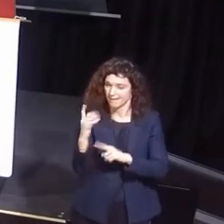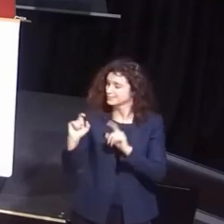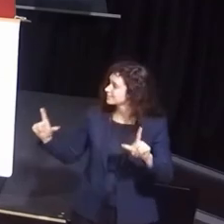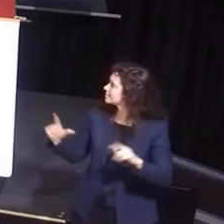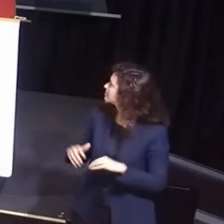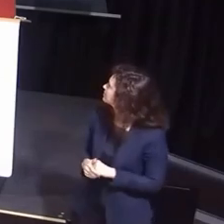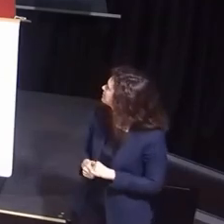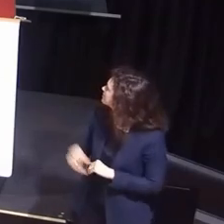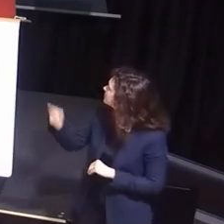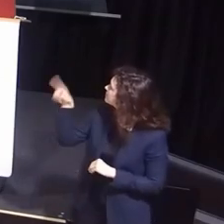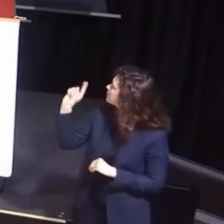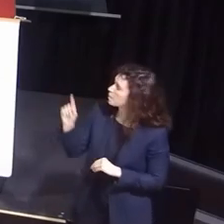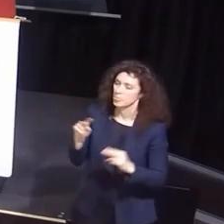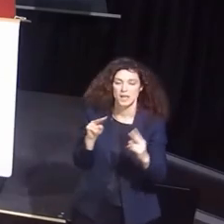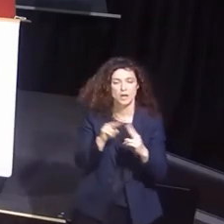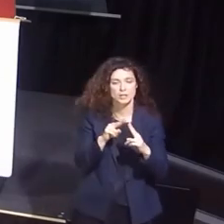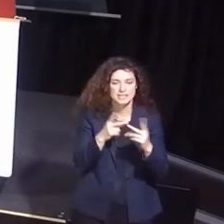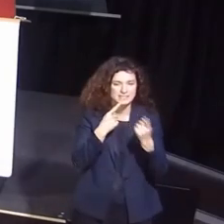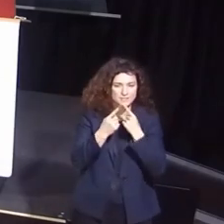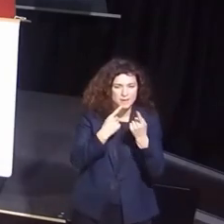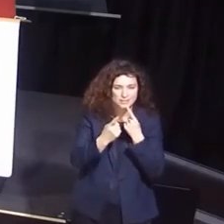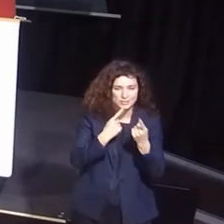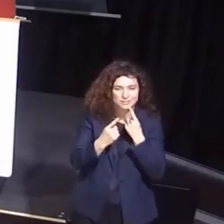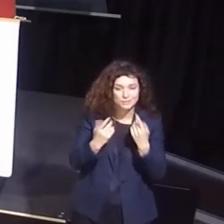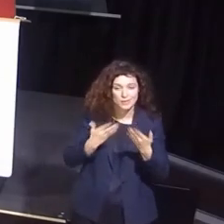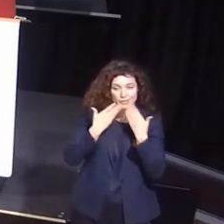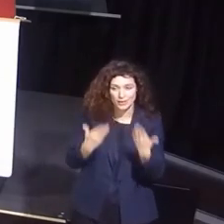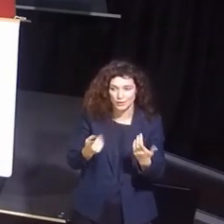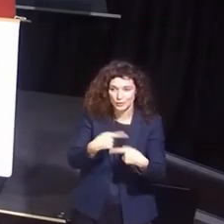our contact information up, and we'll leave it up. But thank you guys